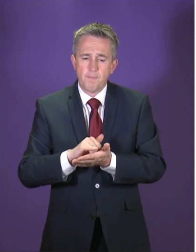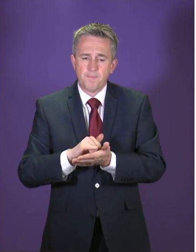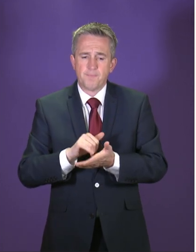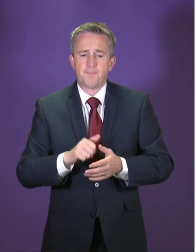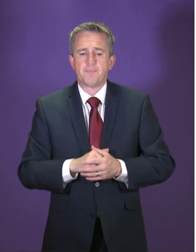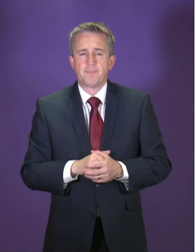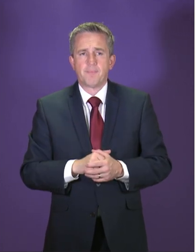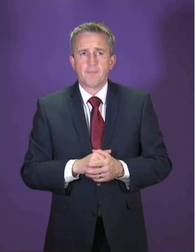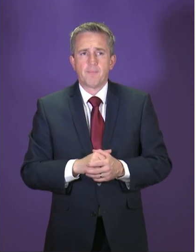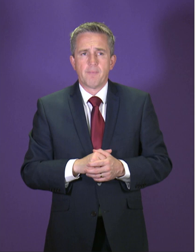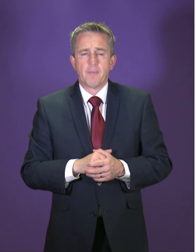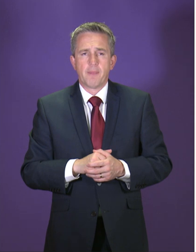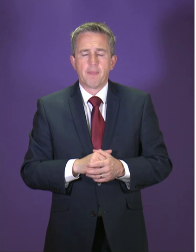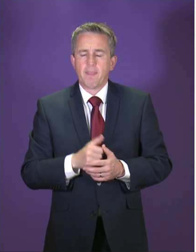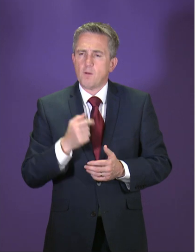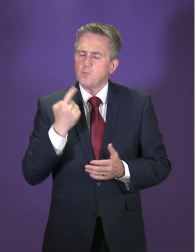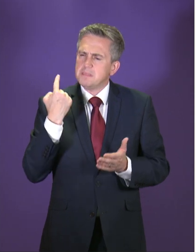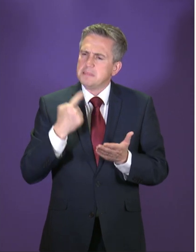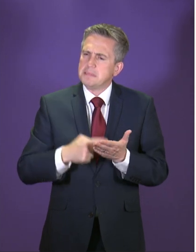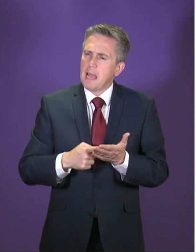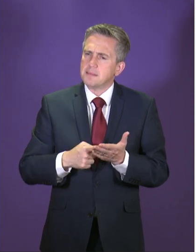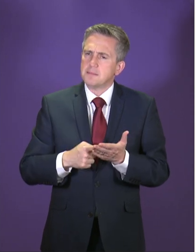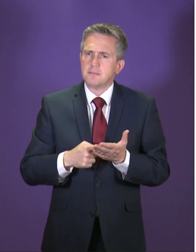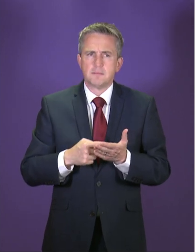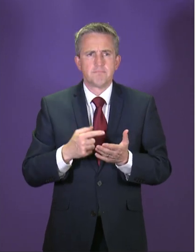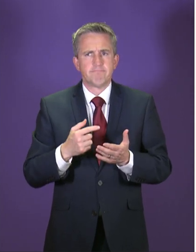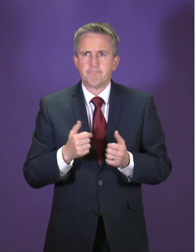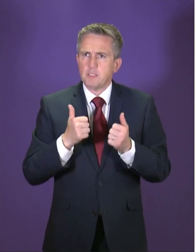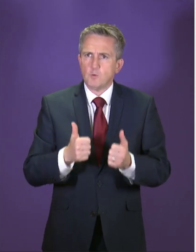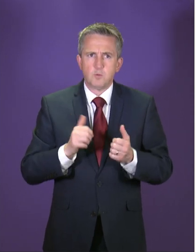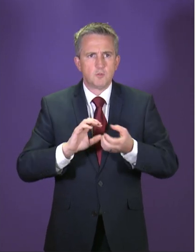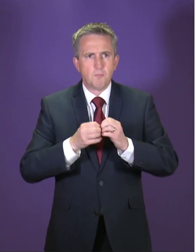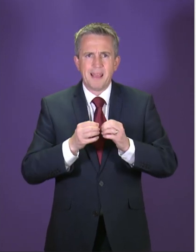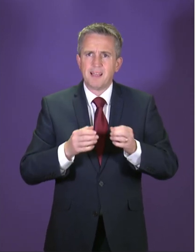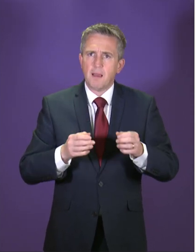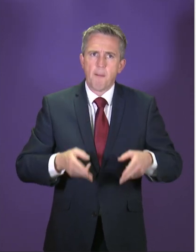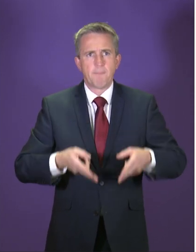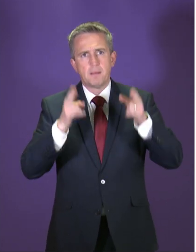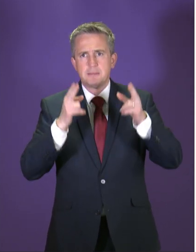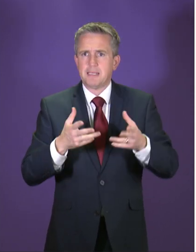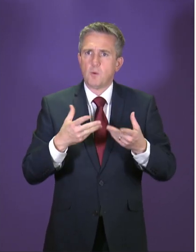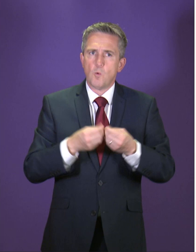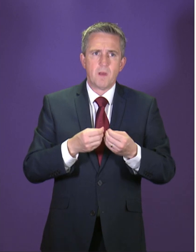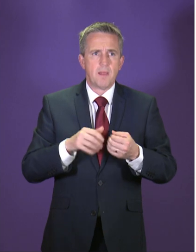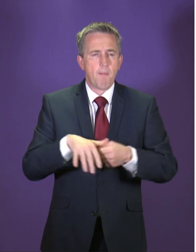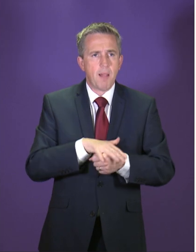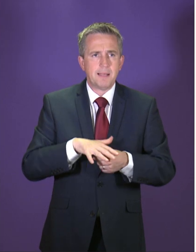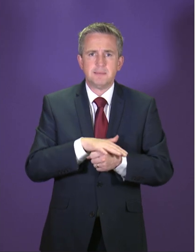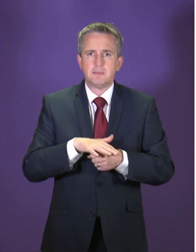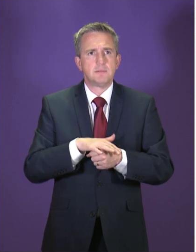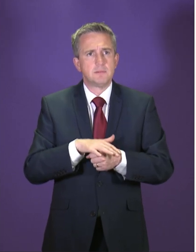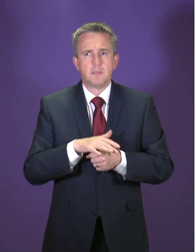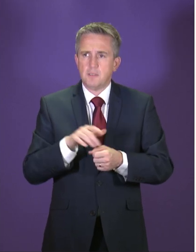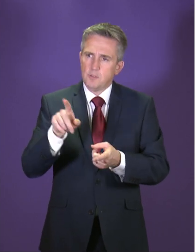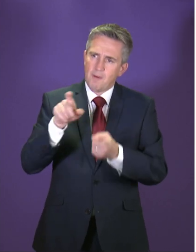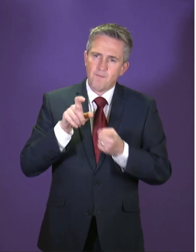thought, wouldn't it be great to bring some of that production back to New York? And the shed sort of, we seized